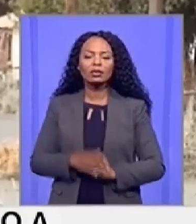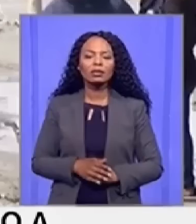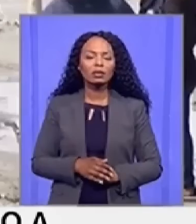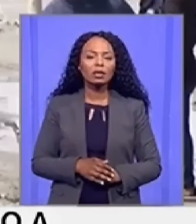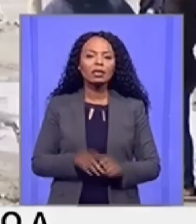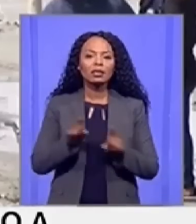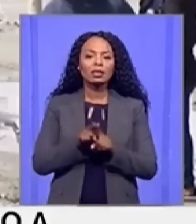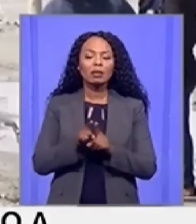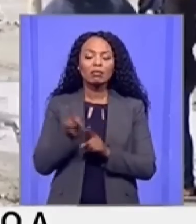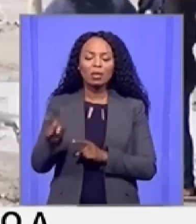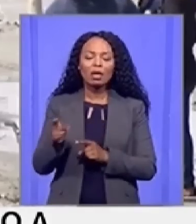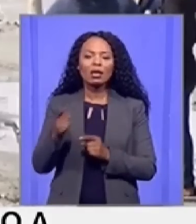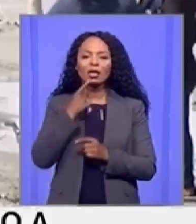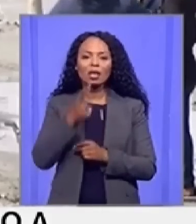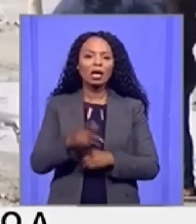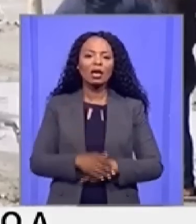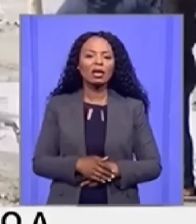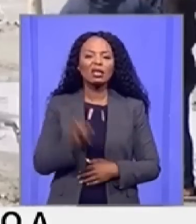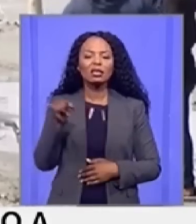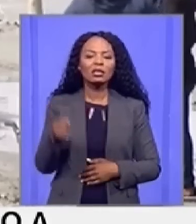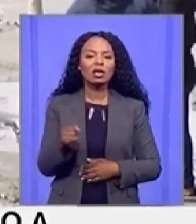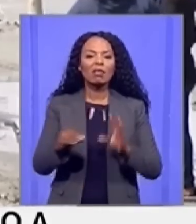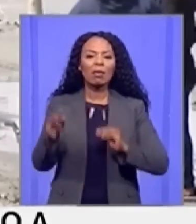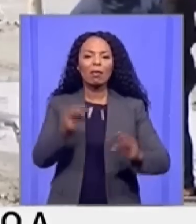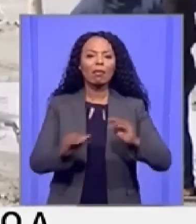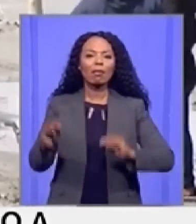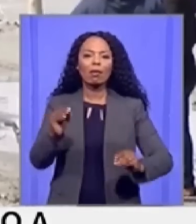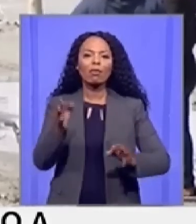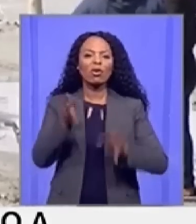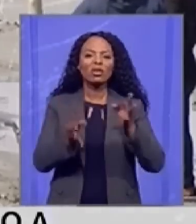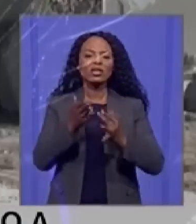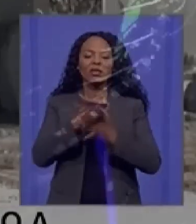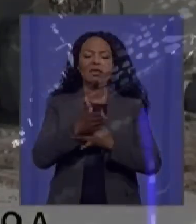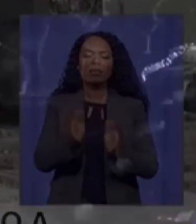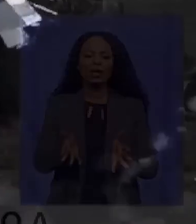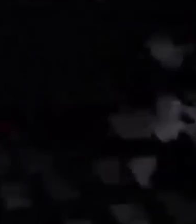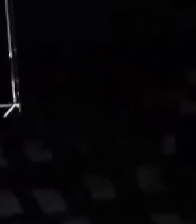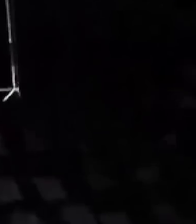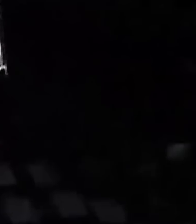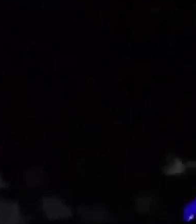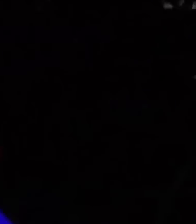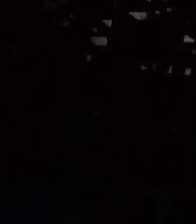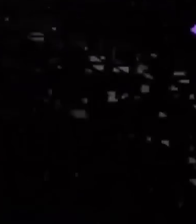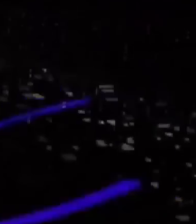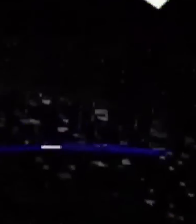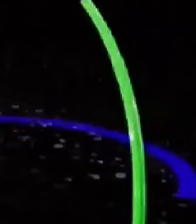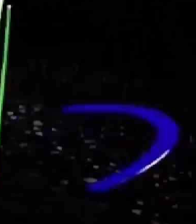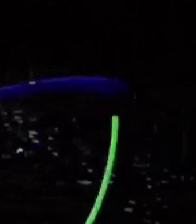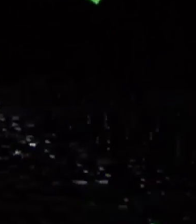a ikarabella ka hore sena empa fela e le ditaba tsa dipolotiki tabeng ena morafo.